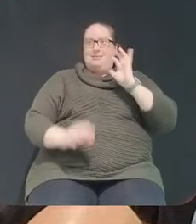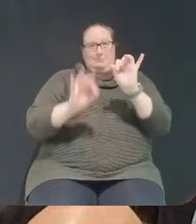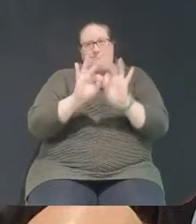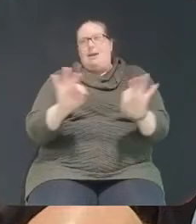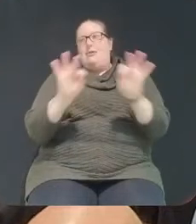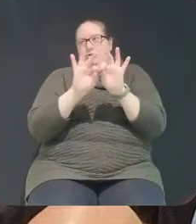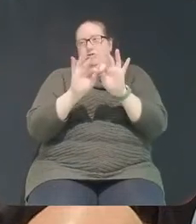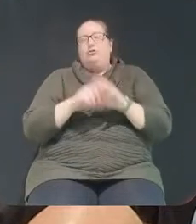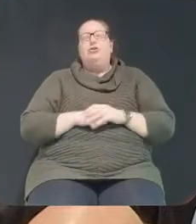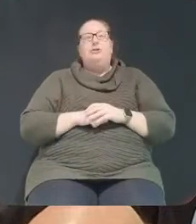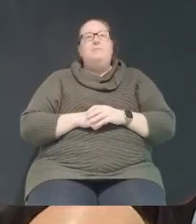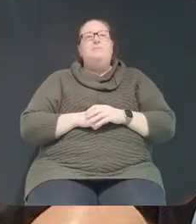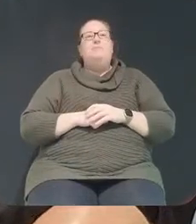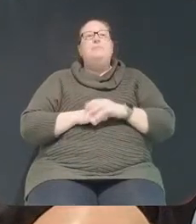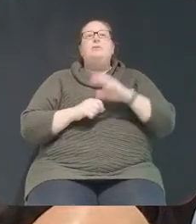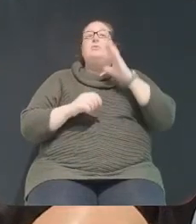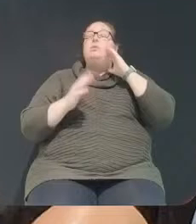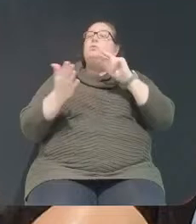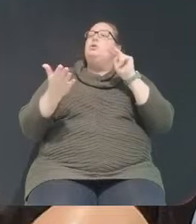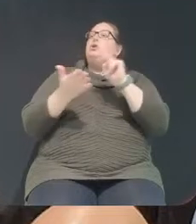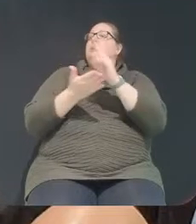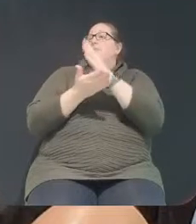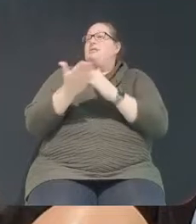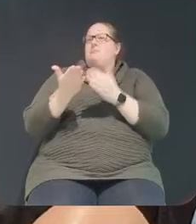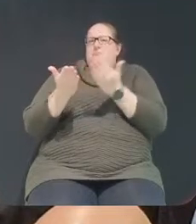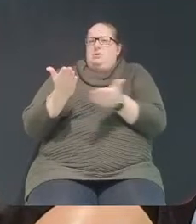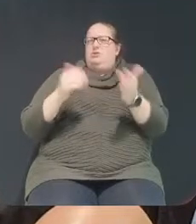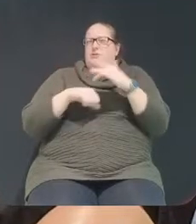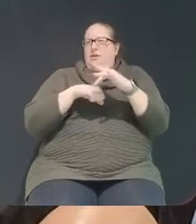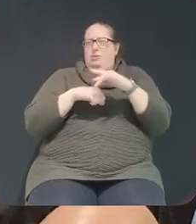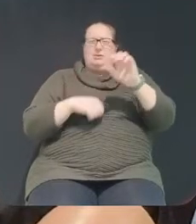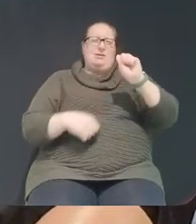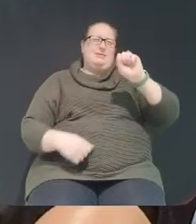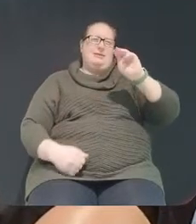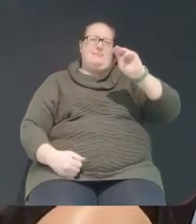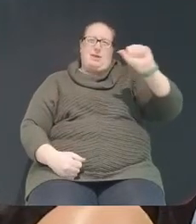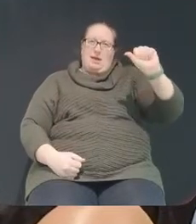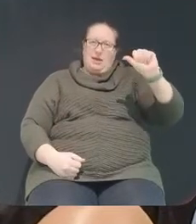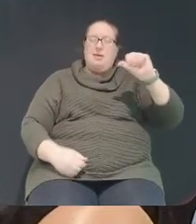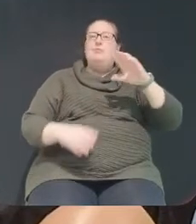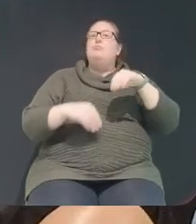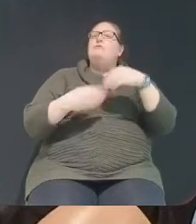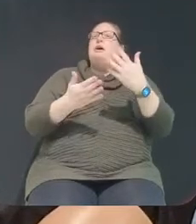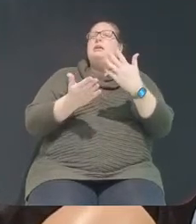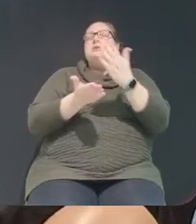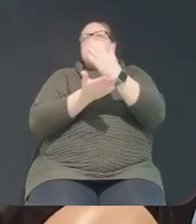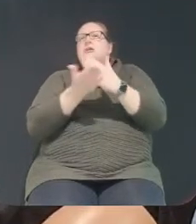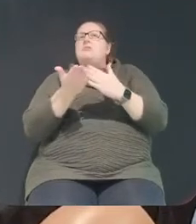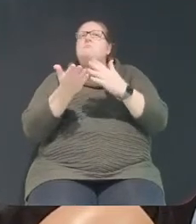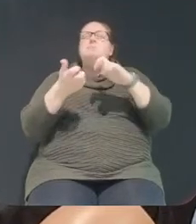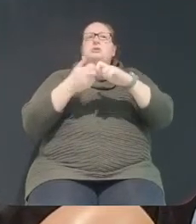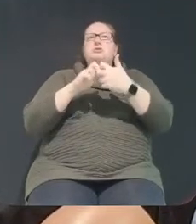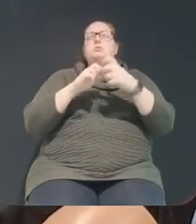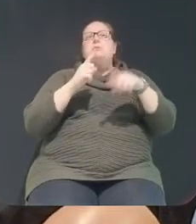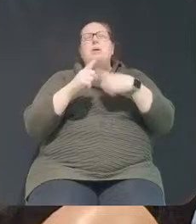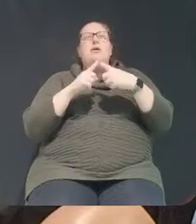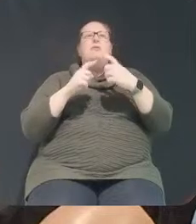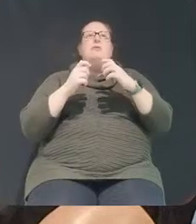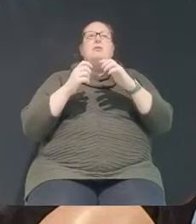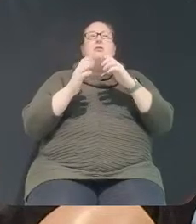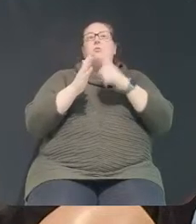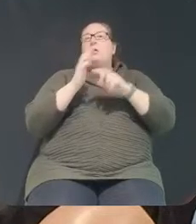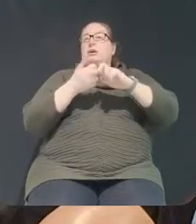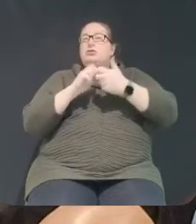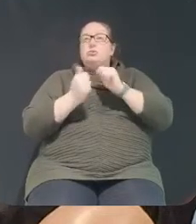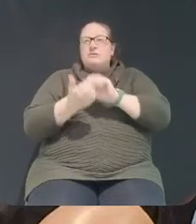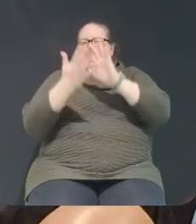a subset of the primary sources available at SMA on homelessness, providing a glimpse of what issues face the city and how city government